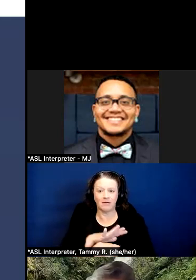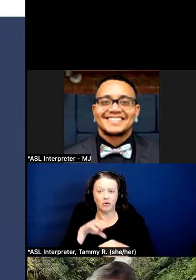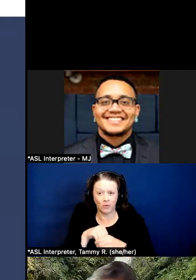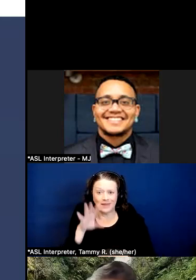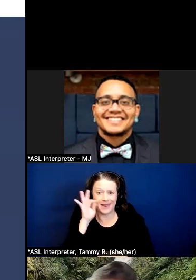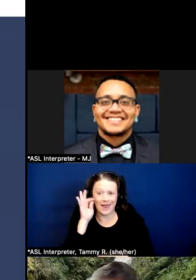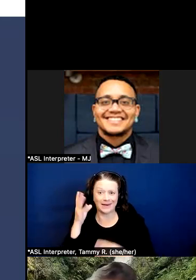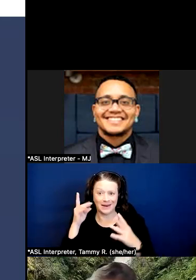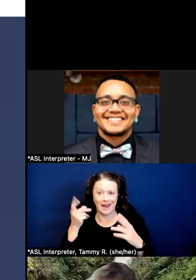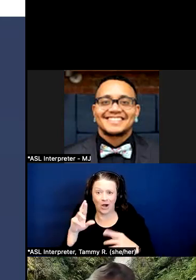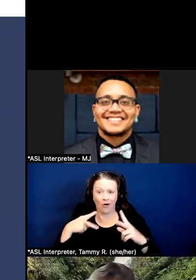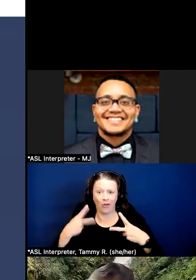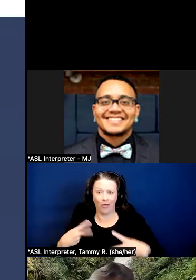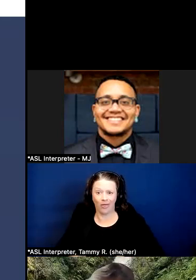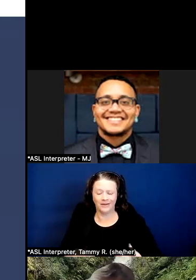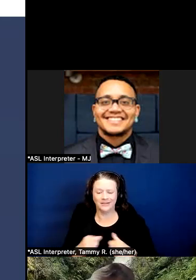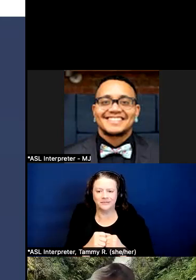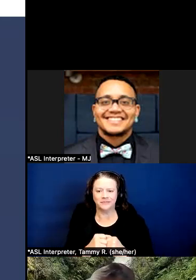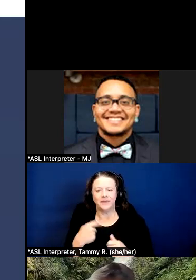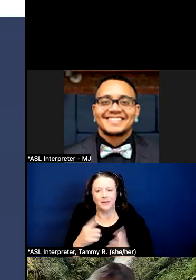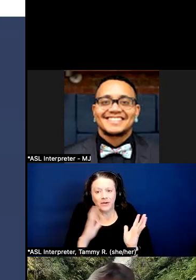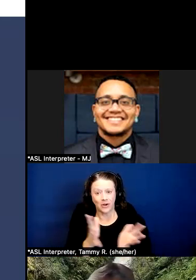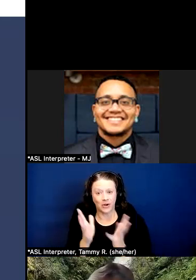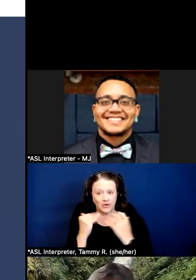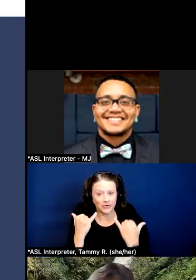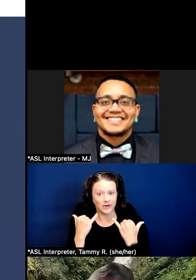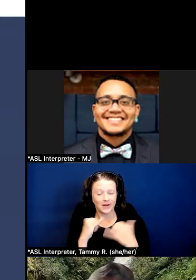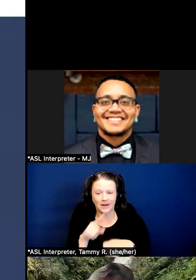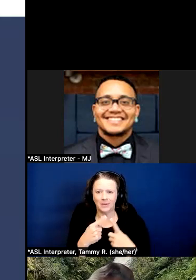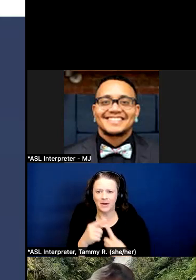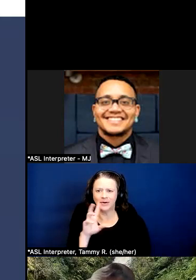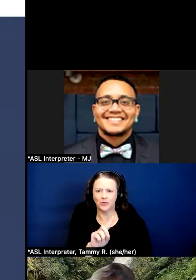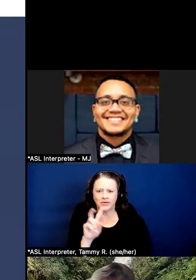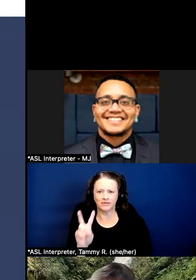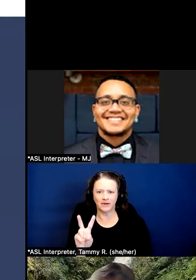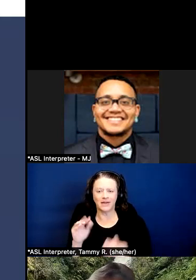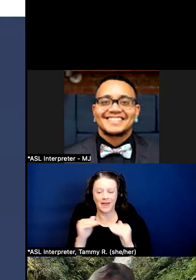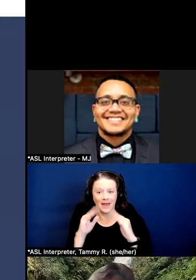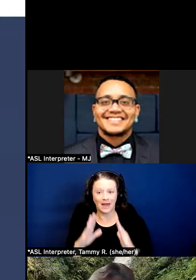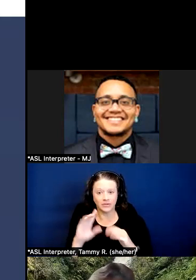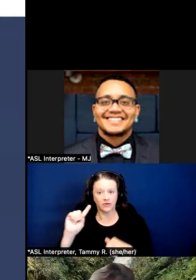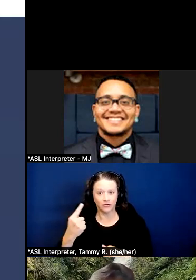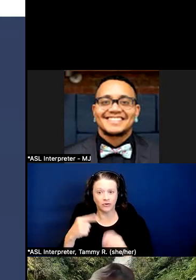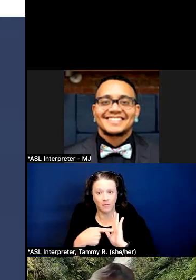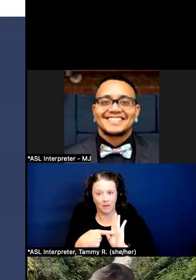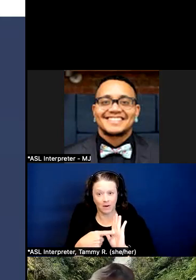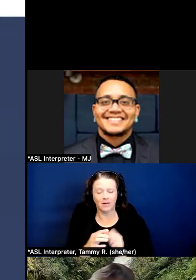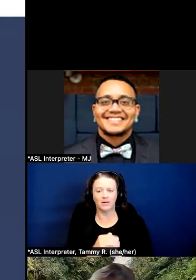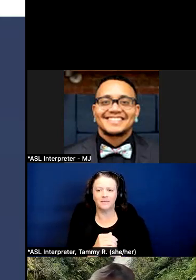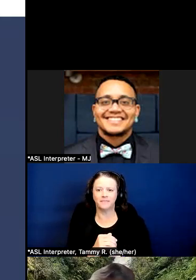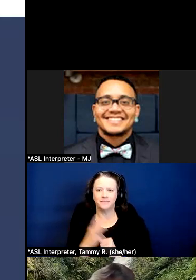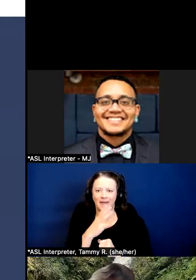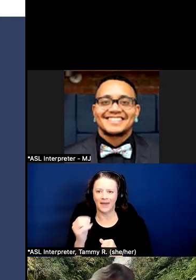hair. And I'm going to be talking today about the domestic violence housing first model and